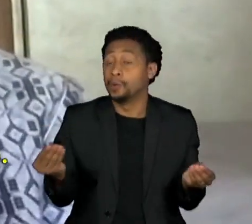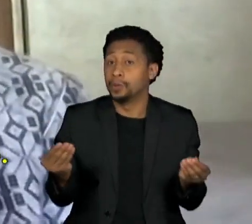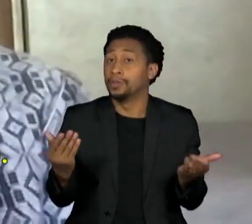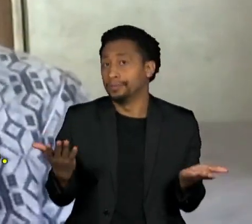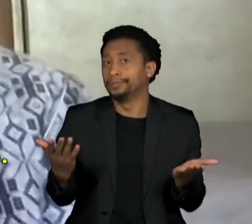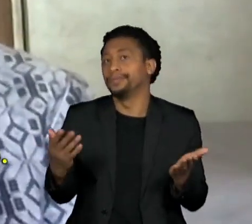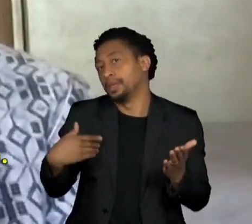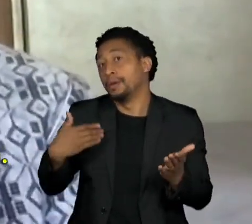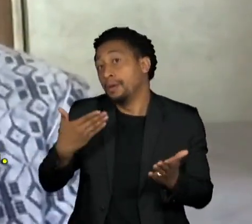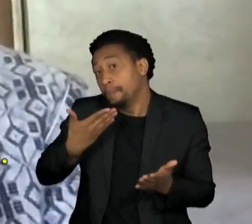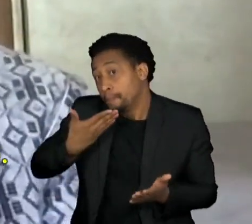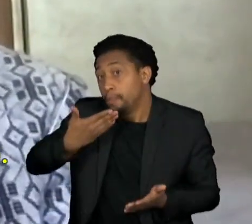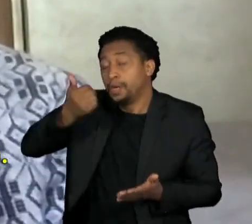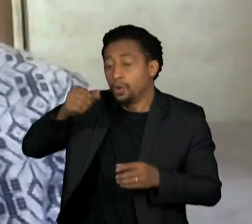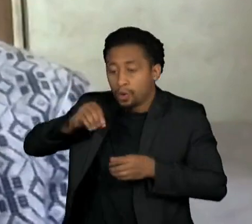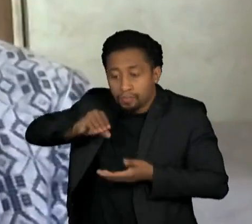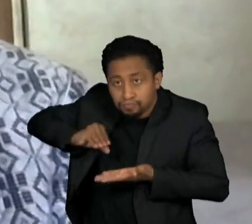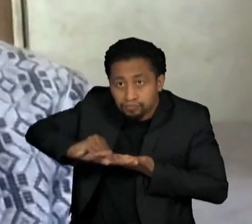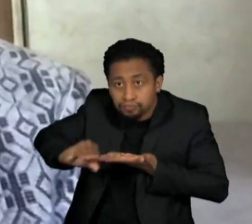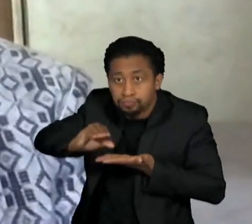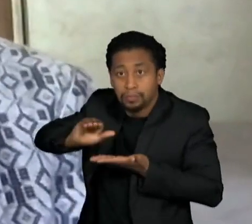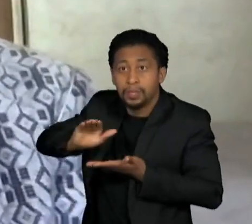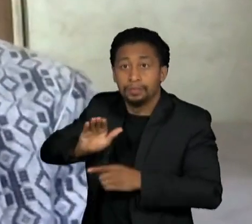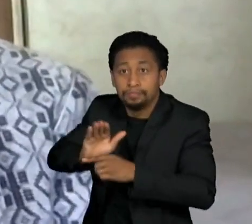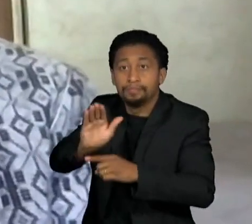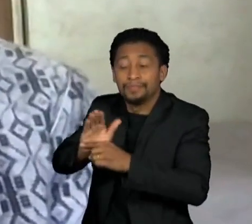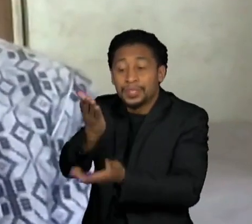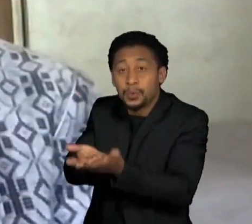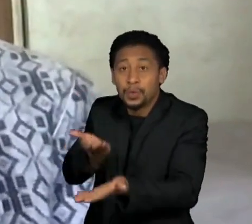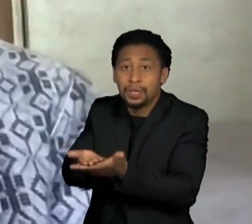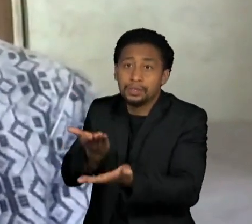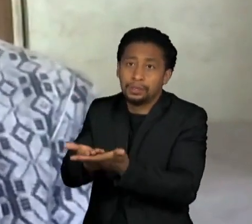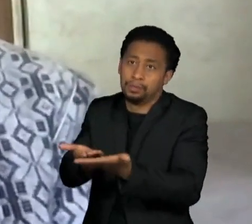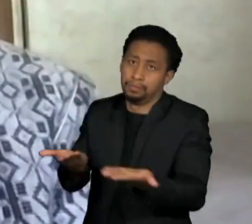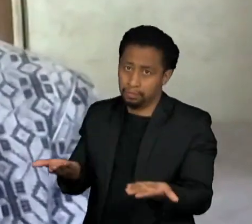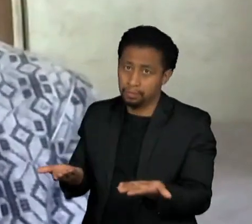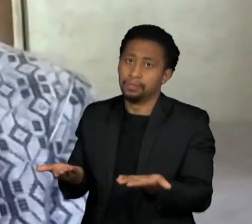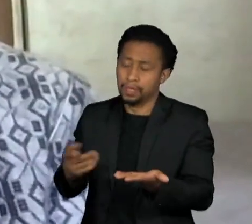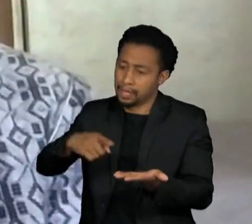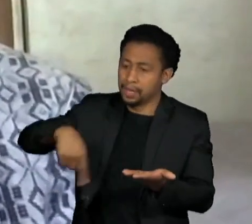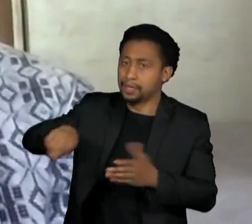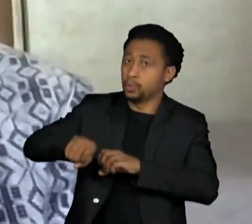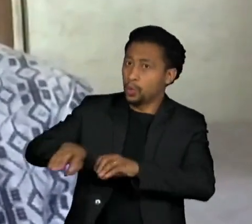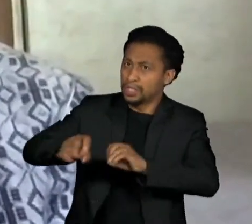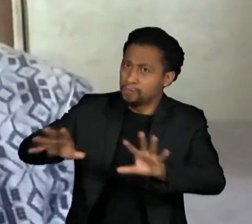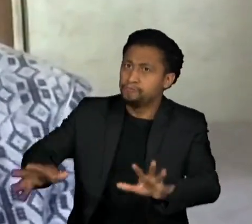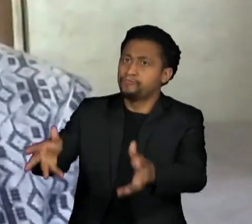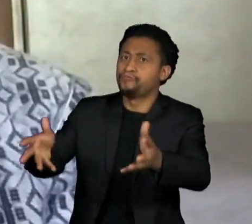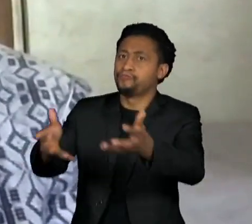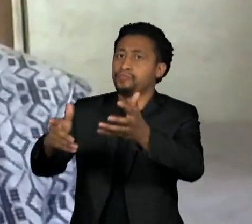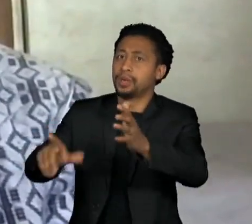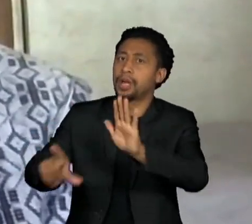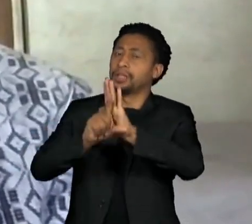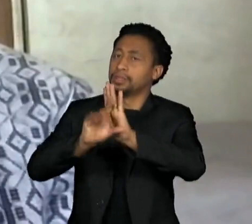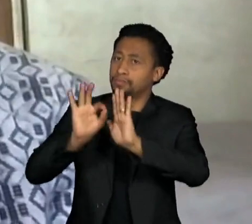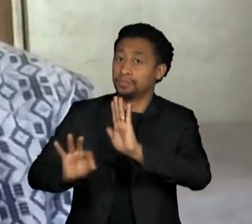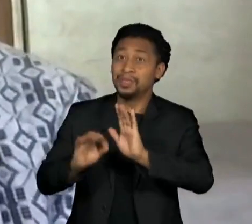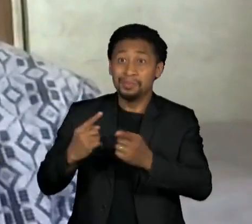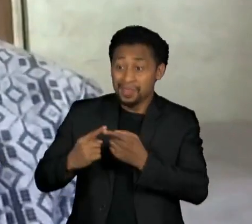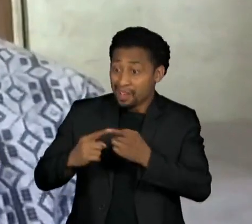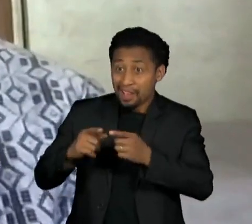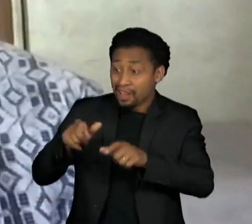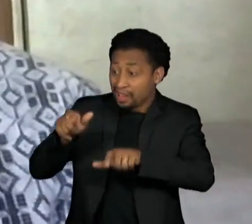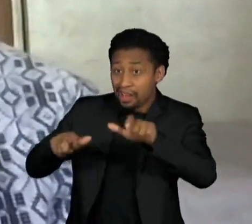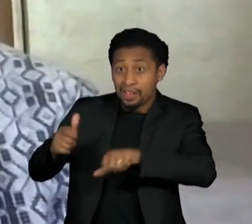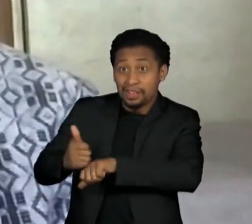got to be legislation. Because if your journalists are getting this many attacks in a day,